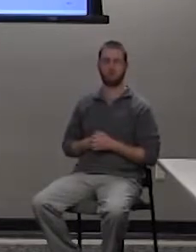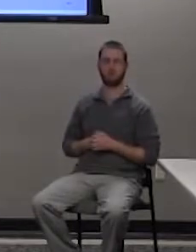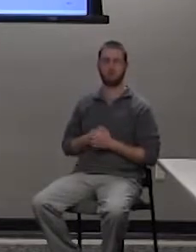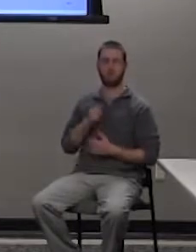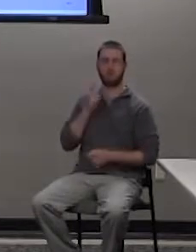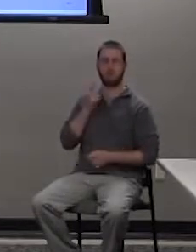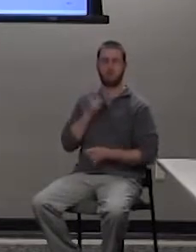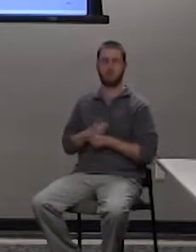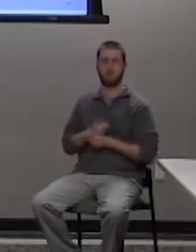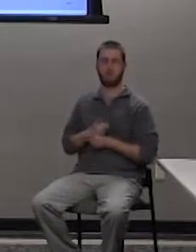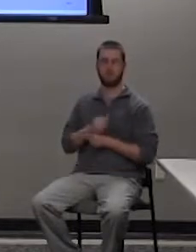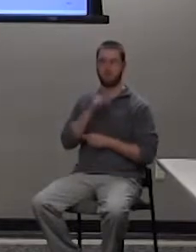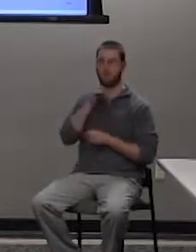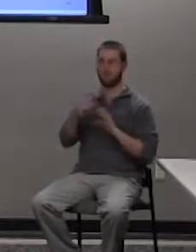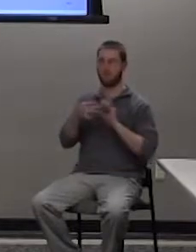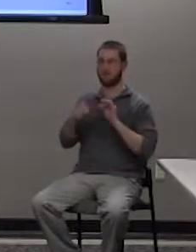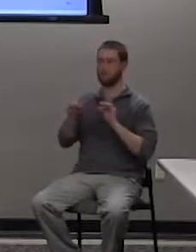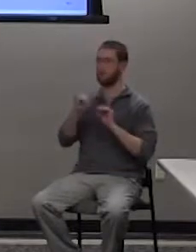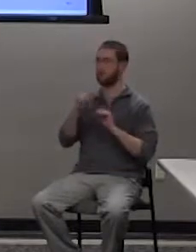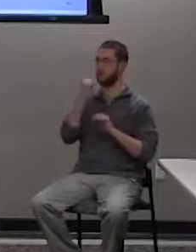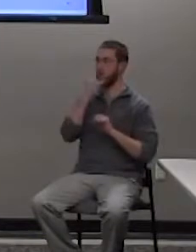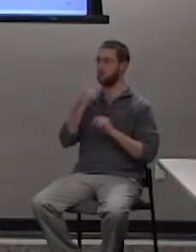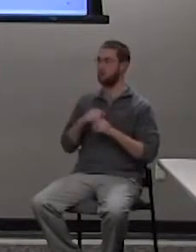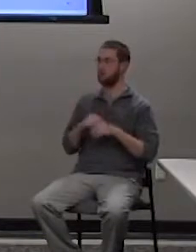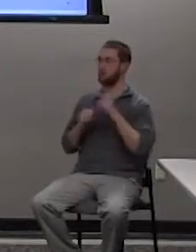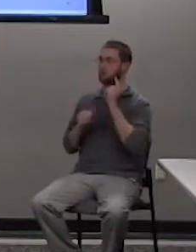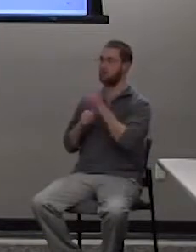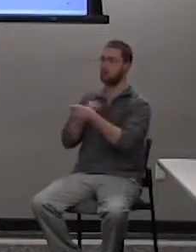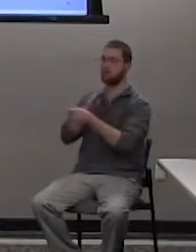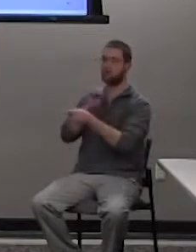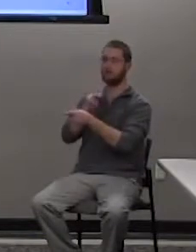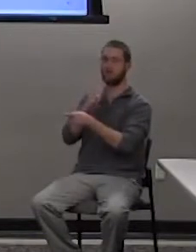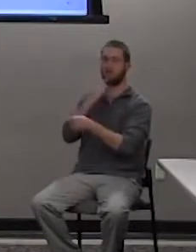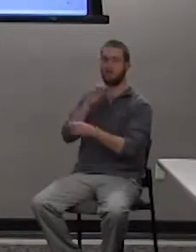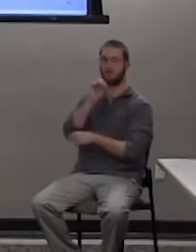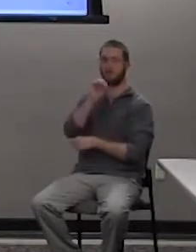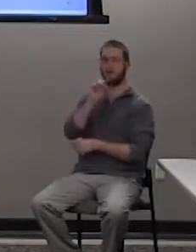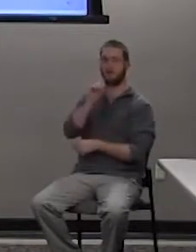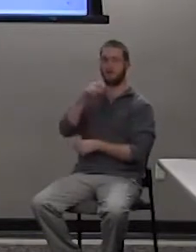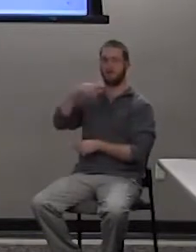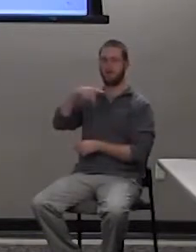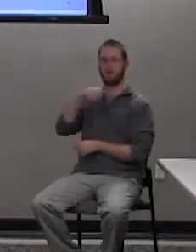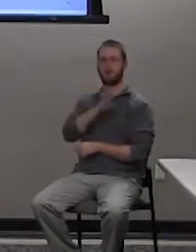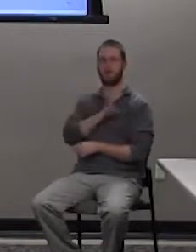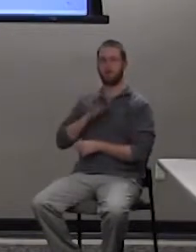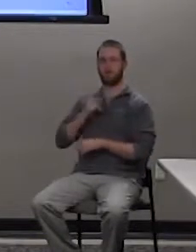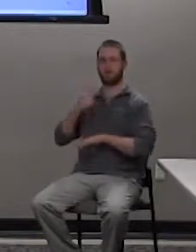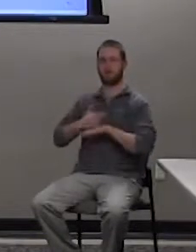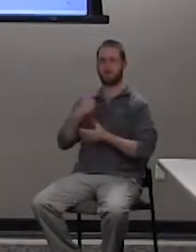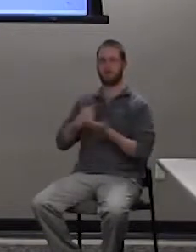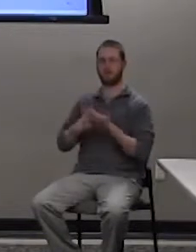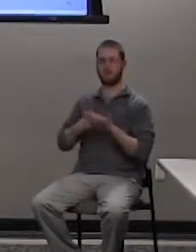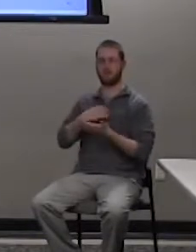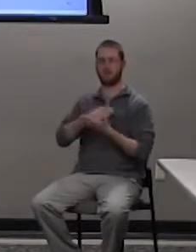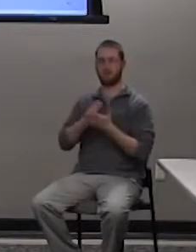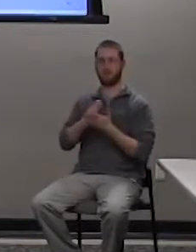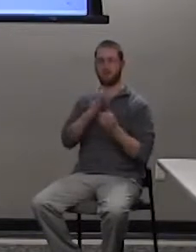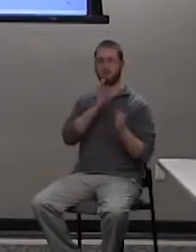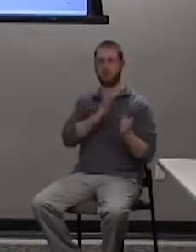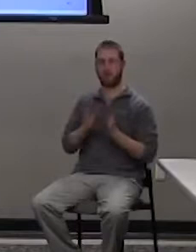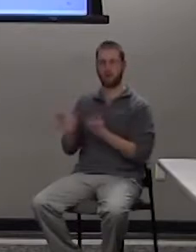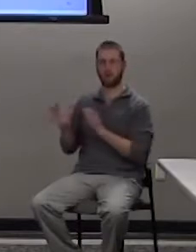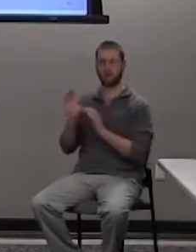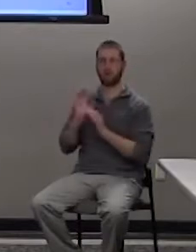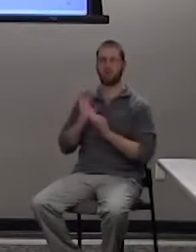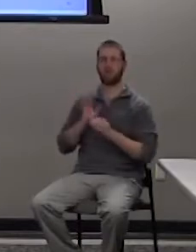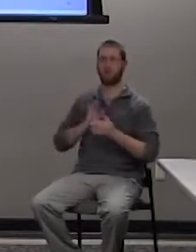Correct? I'm not misstating that, am I? Yeah, the EDP board today talked about our budget strategy given where we are in